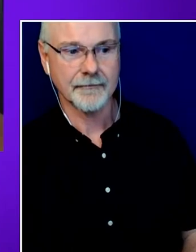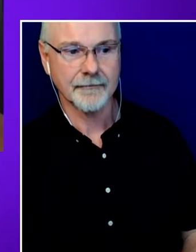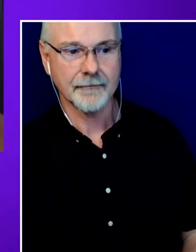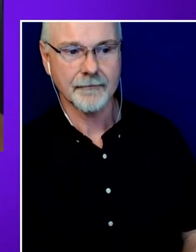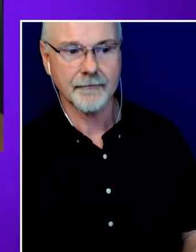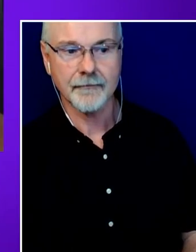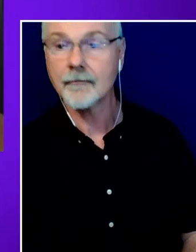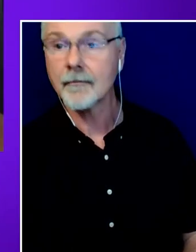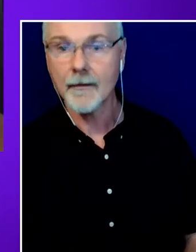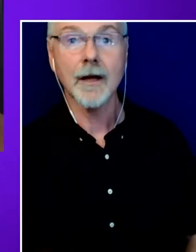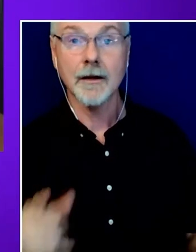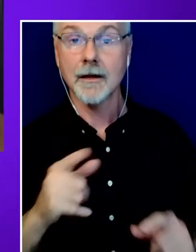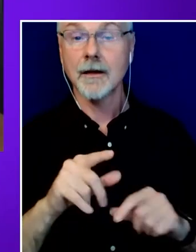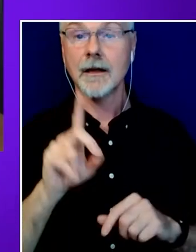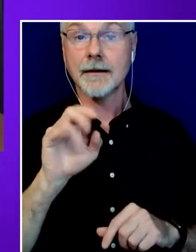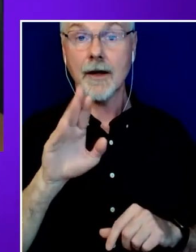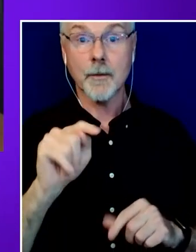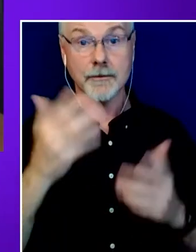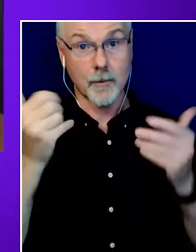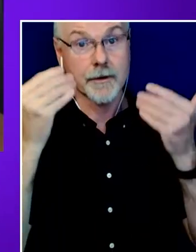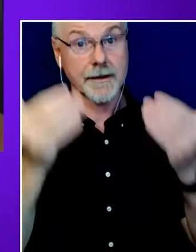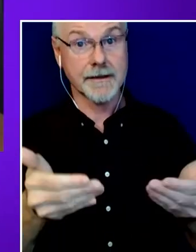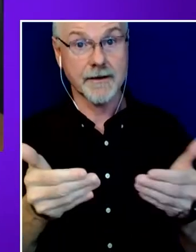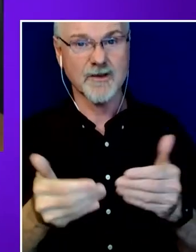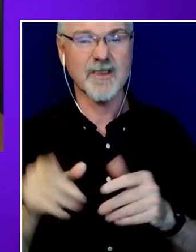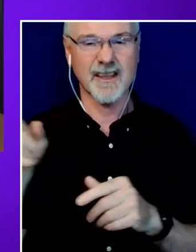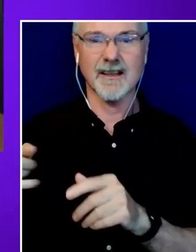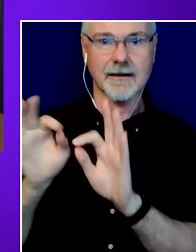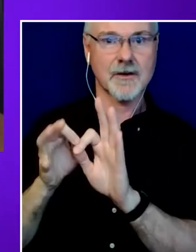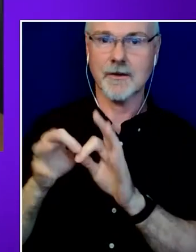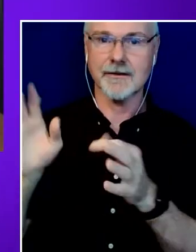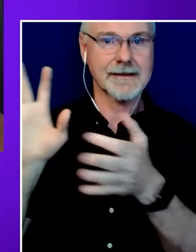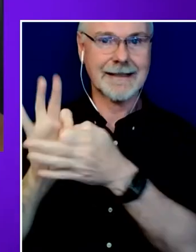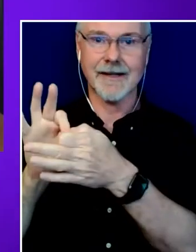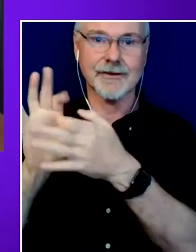I believe we have a bit of a connection issue with our interpreter team,